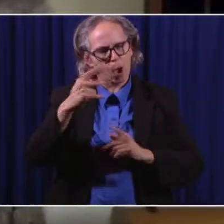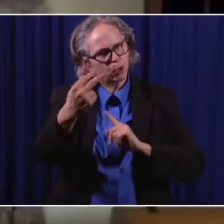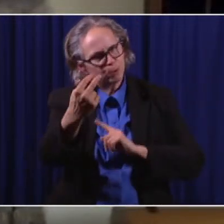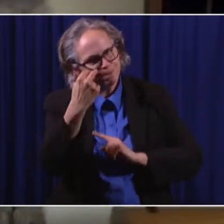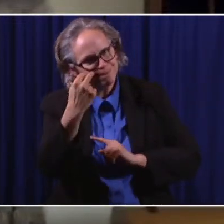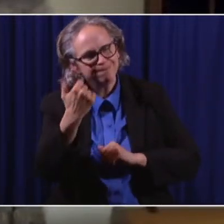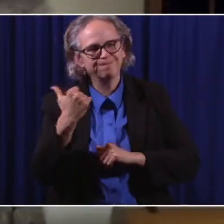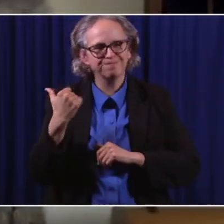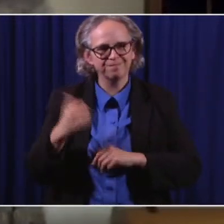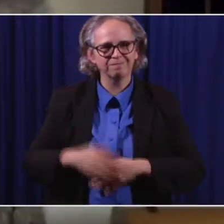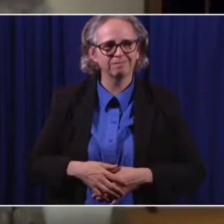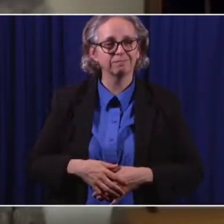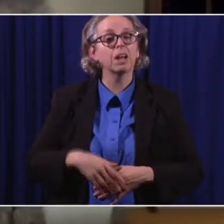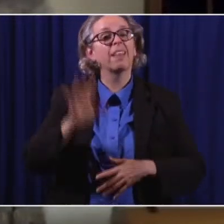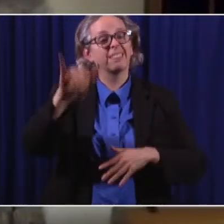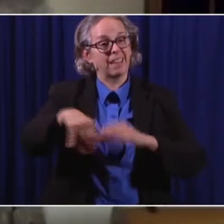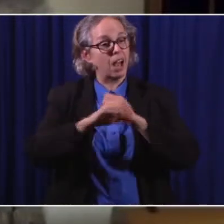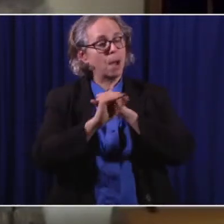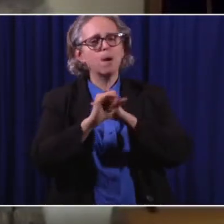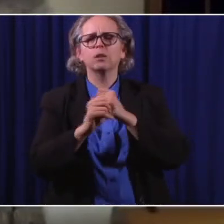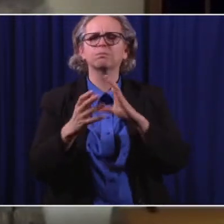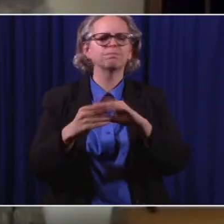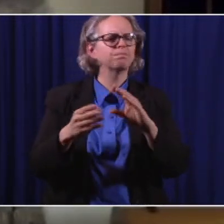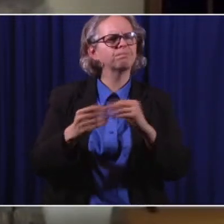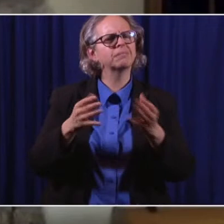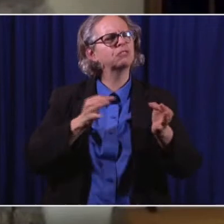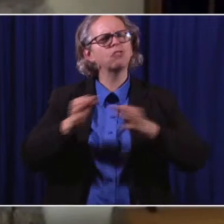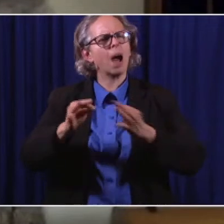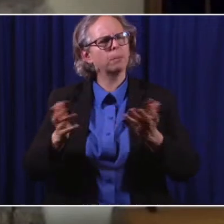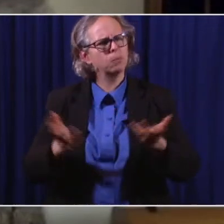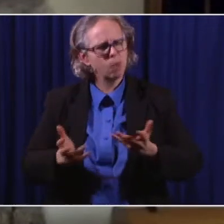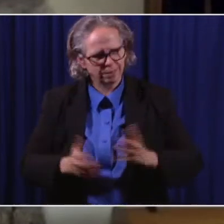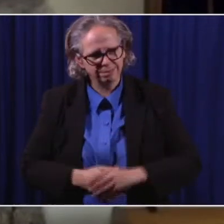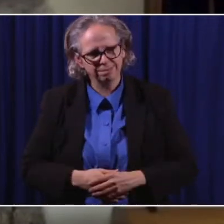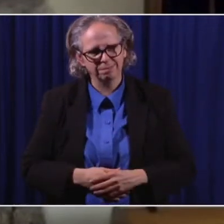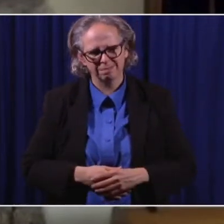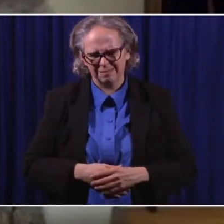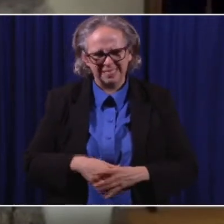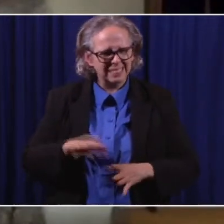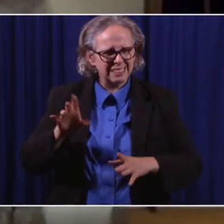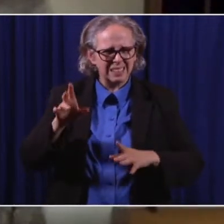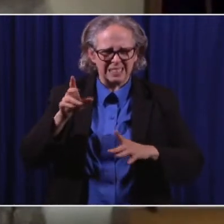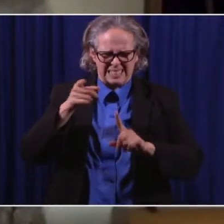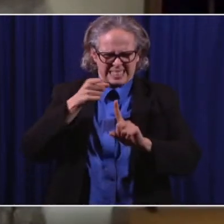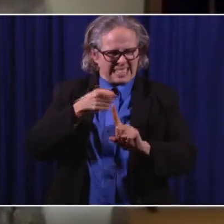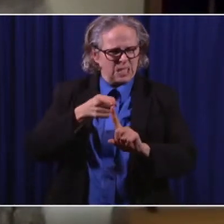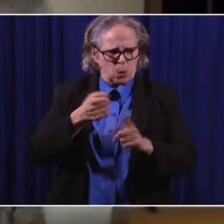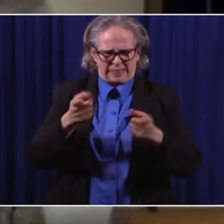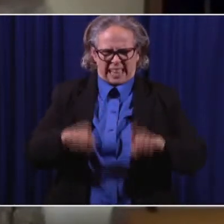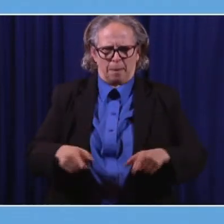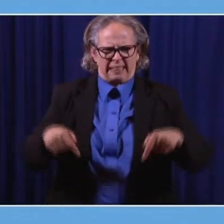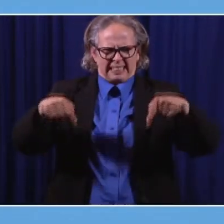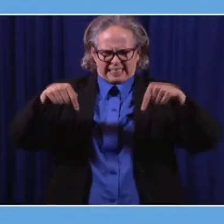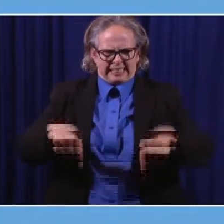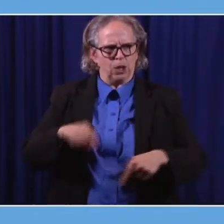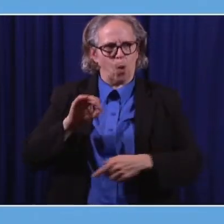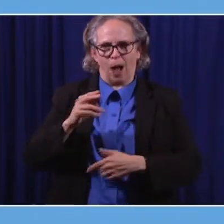I think, exactly what is happening in Ohio today.